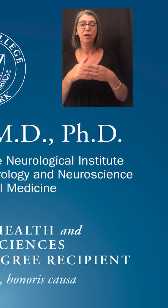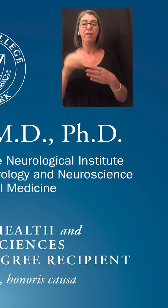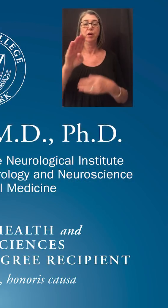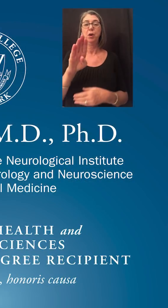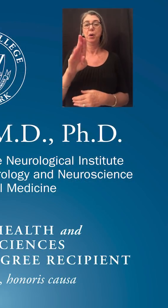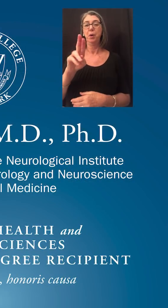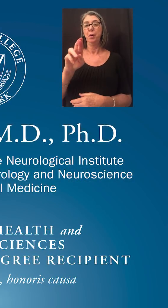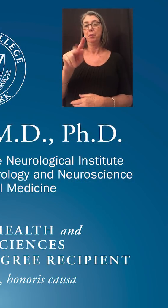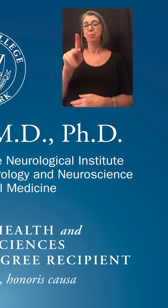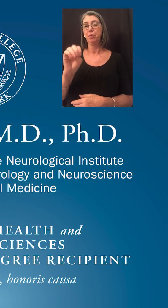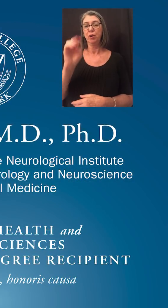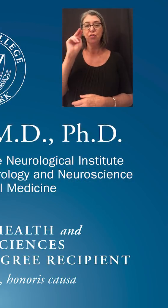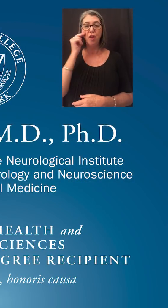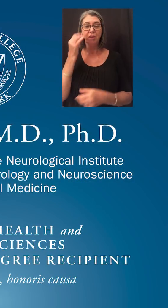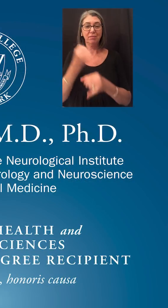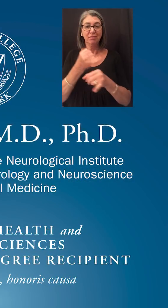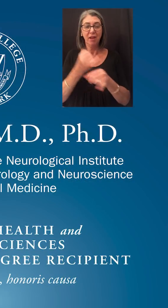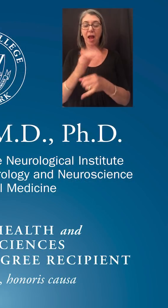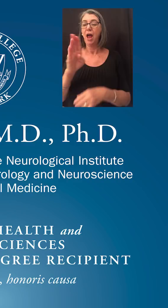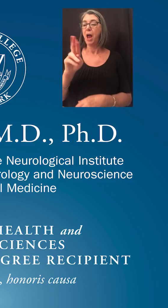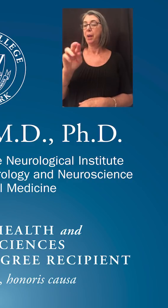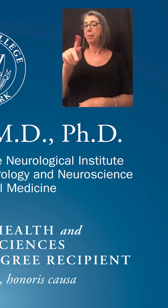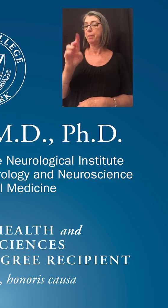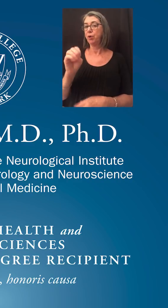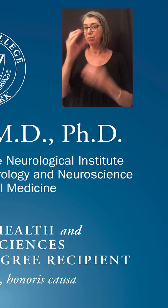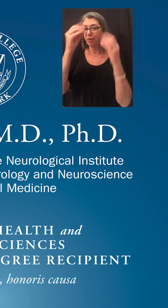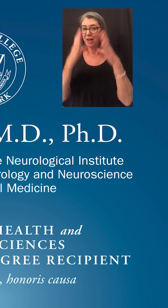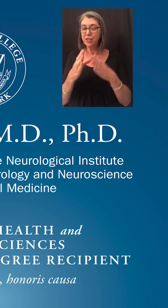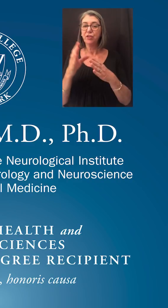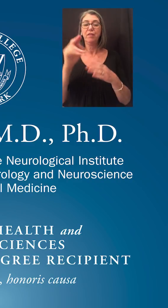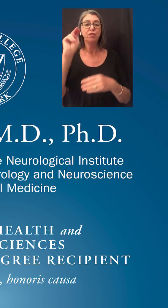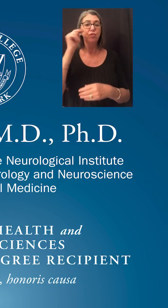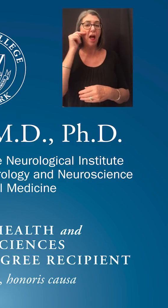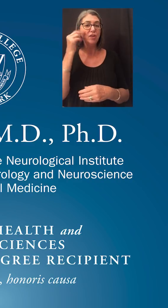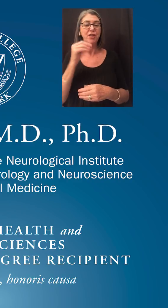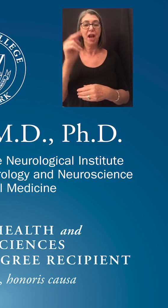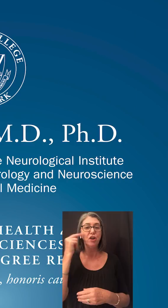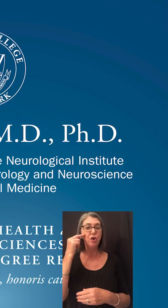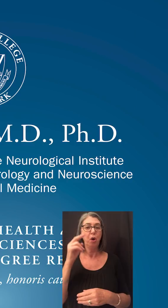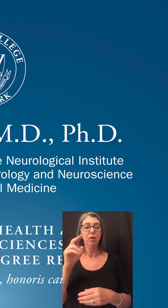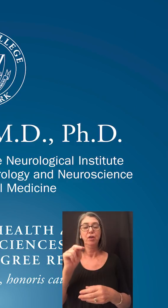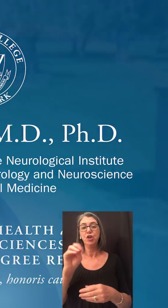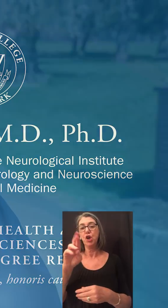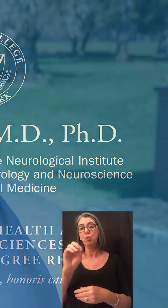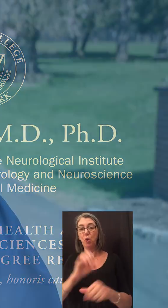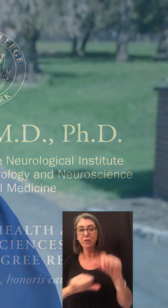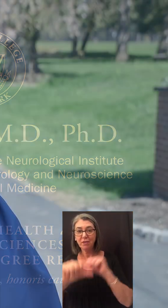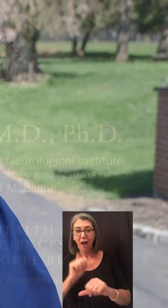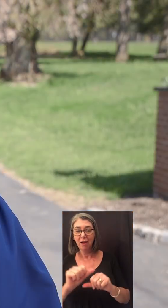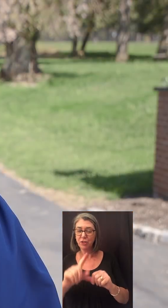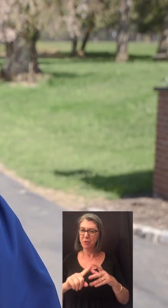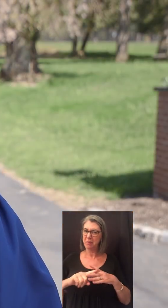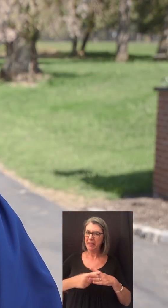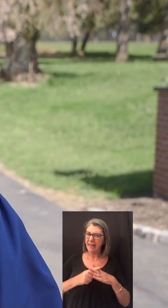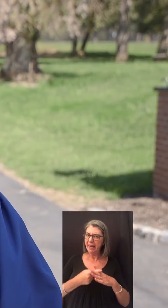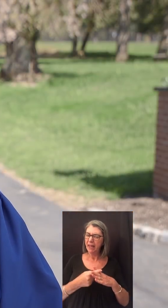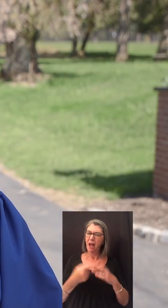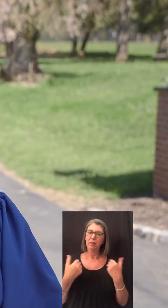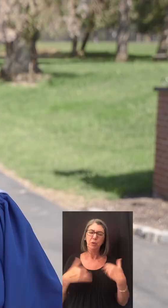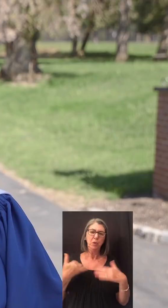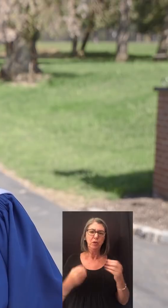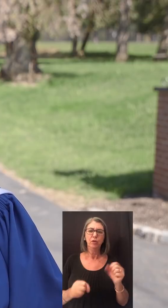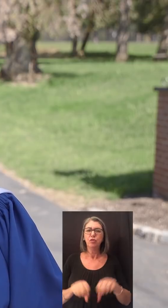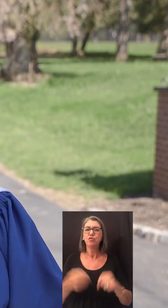Neurological Institute and Burke professor of neurology and neuroscience. You are at the forefront of groundbreaking research,